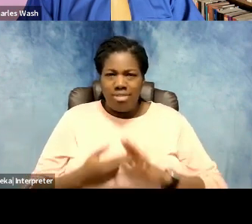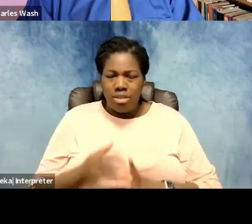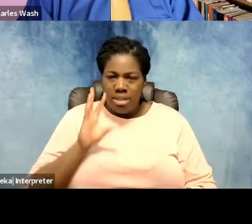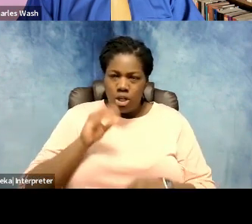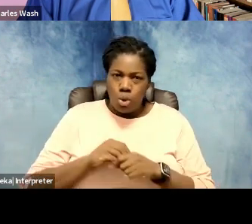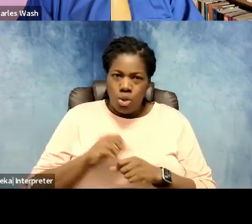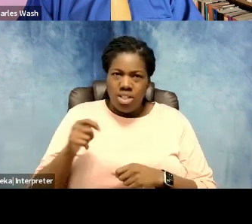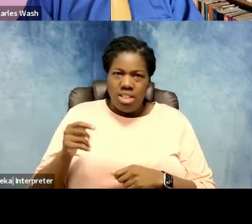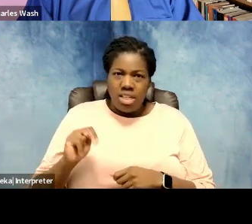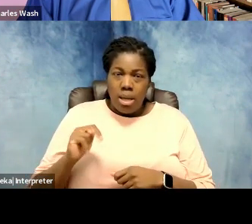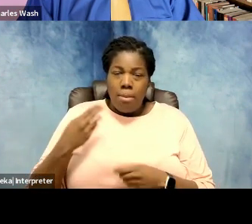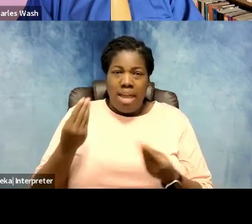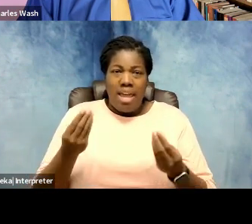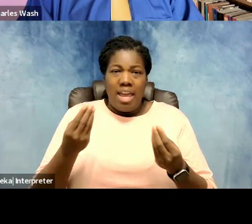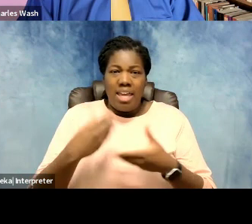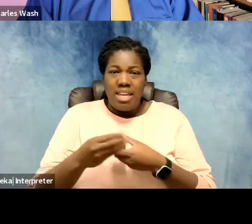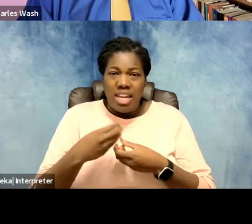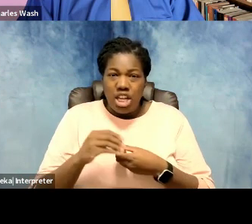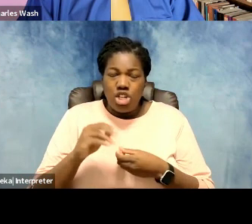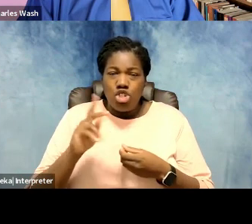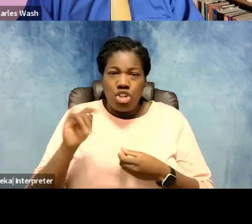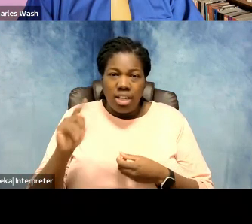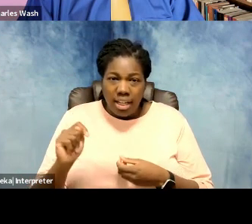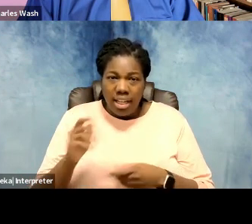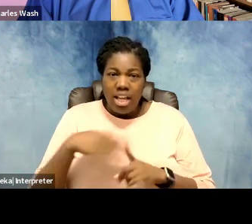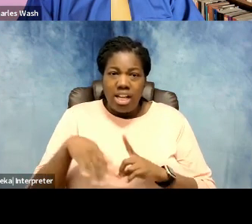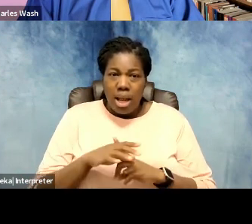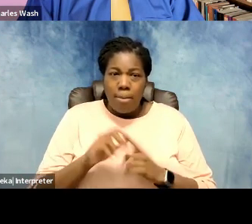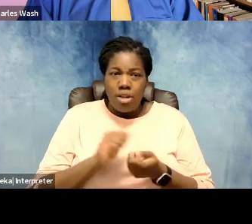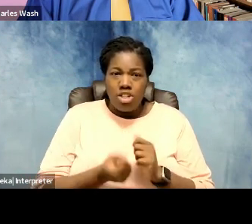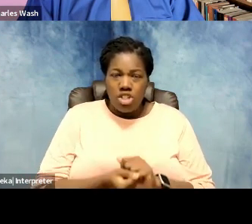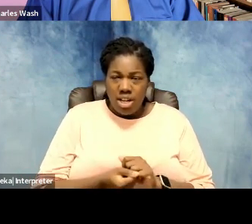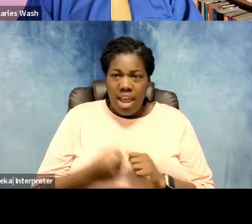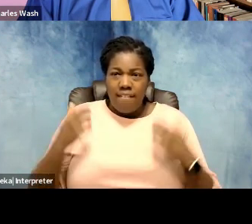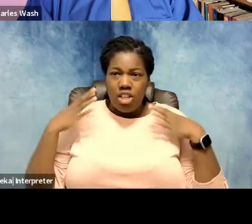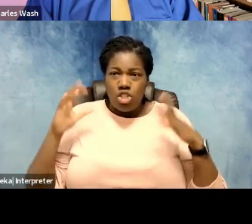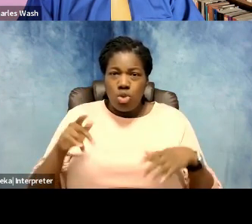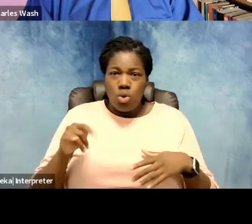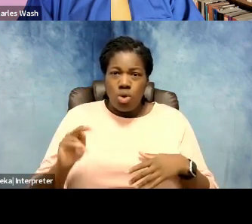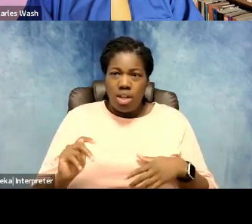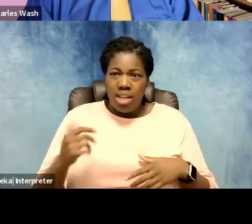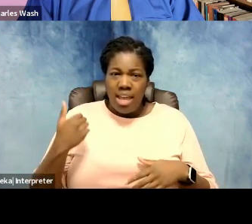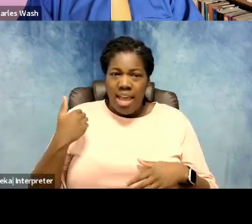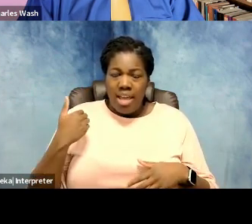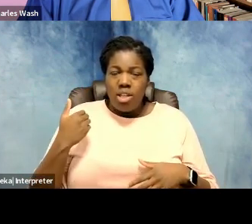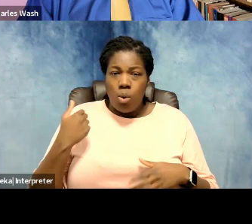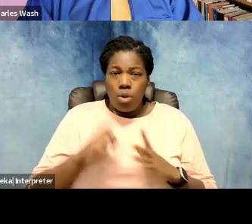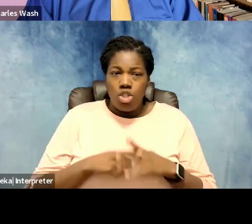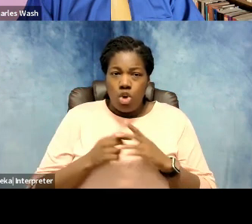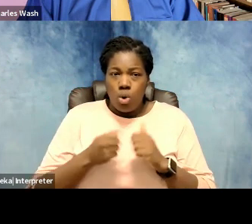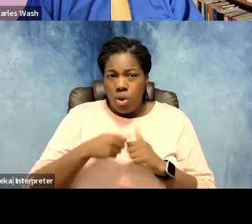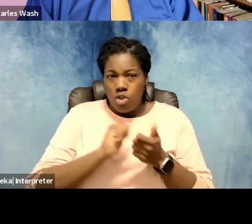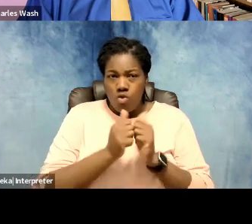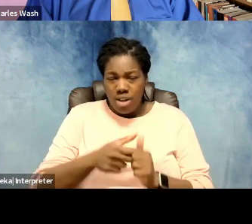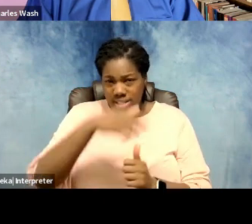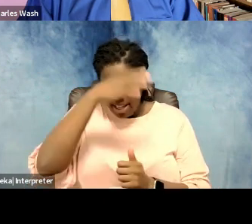A nature kit all around weather resiliency, climate change, even a snow kit that we launched with the Iditarod race in Alaska